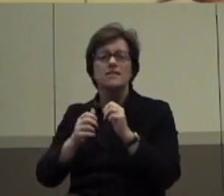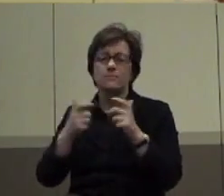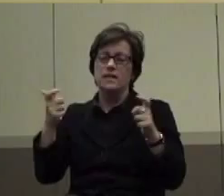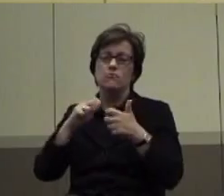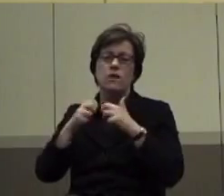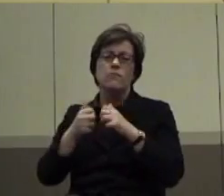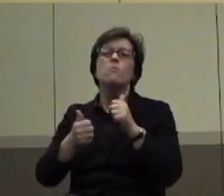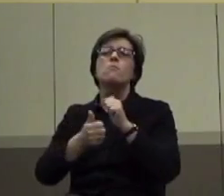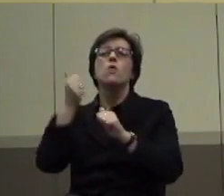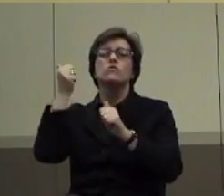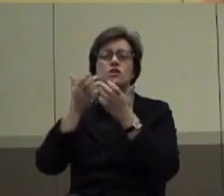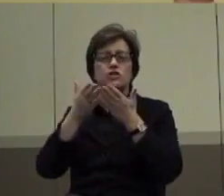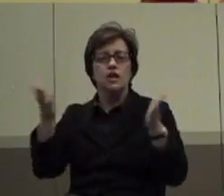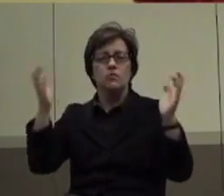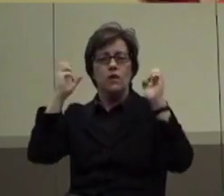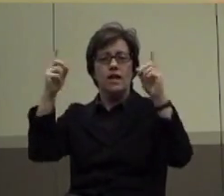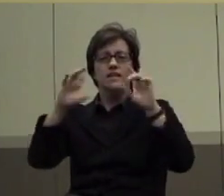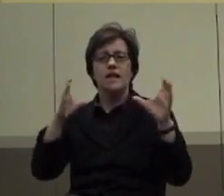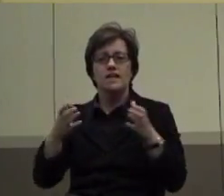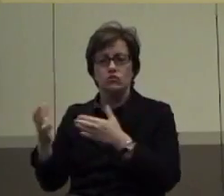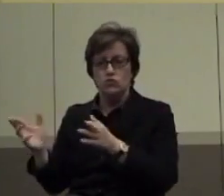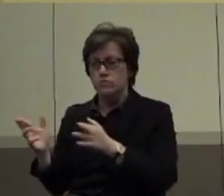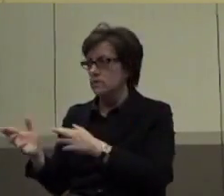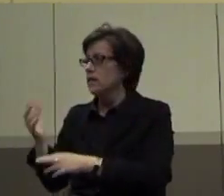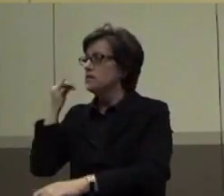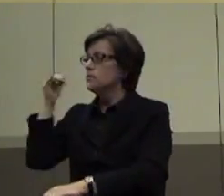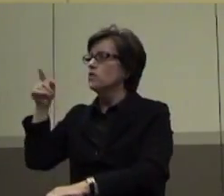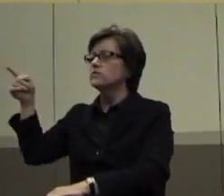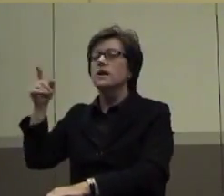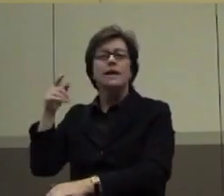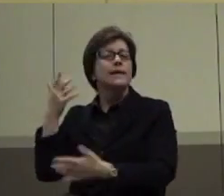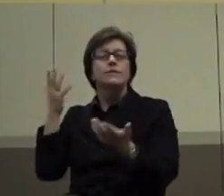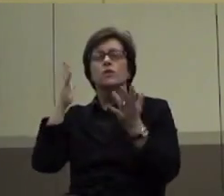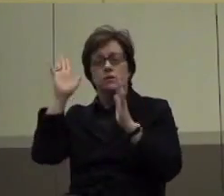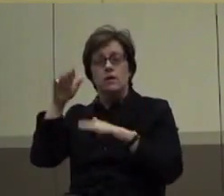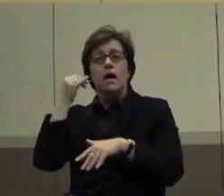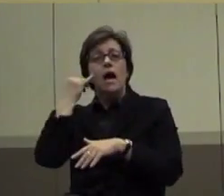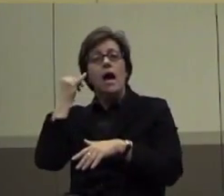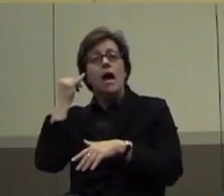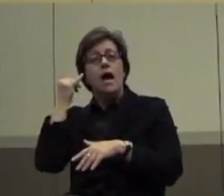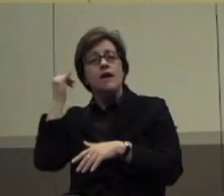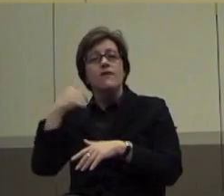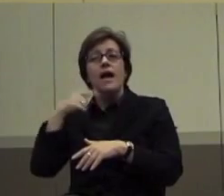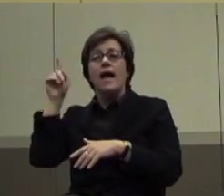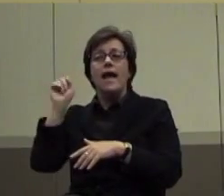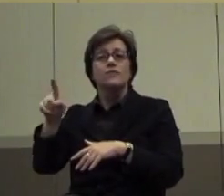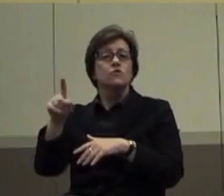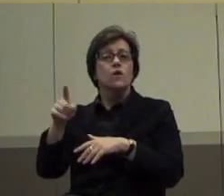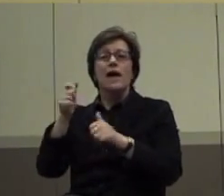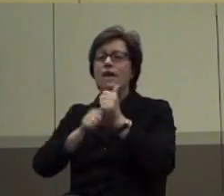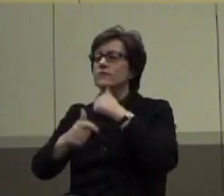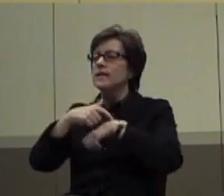classrooms. If Mary Beth back here, every time I ask a question, hollers out the answer.